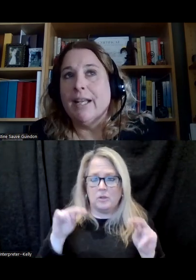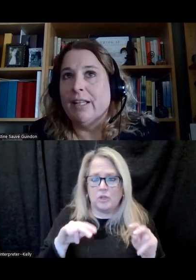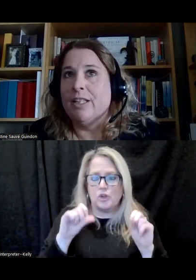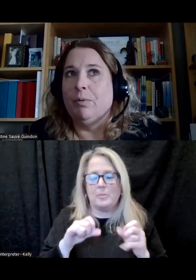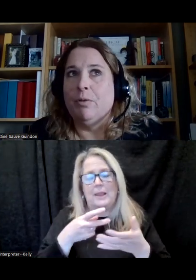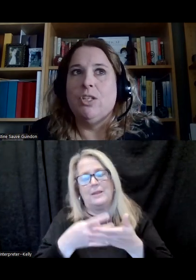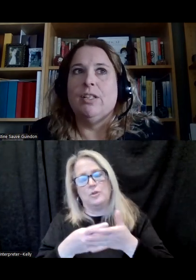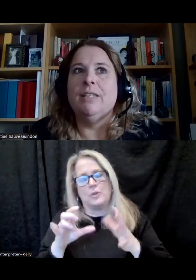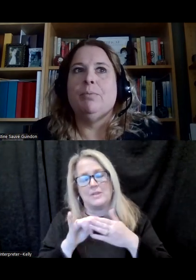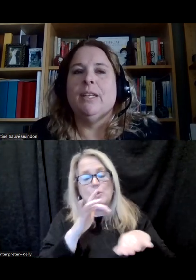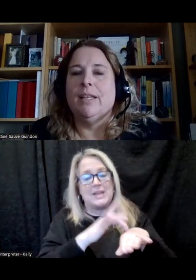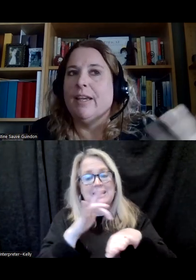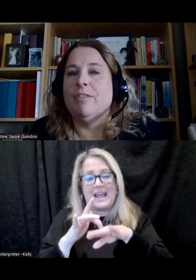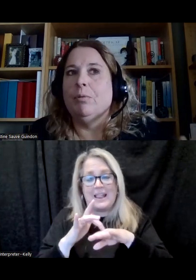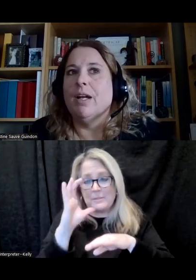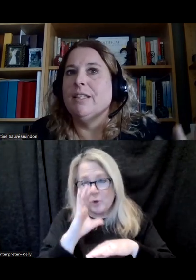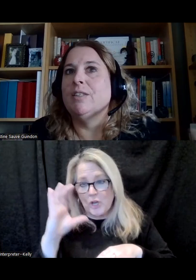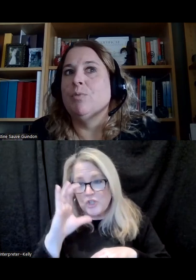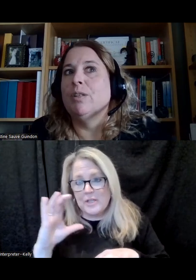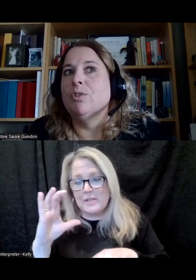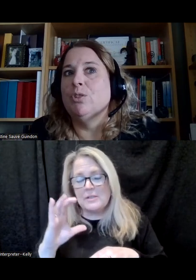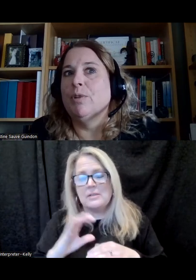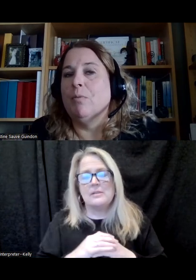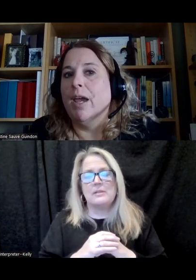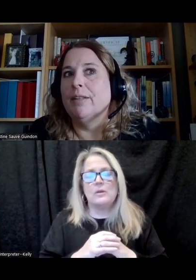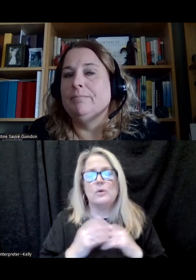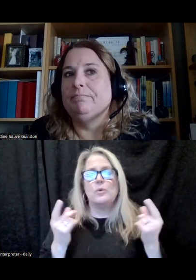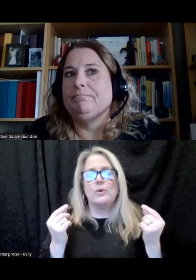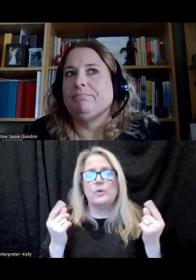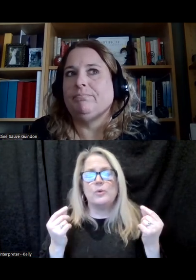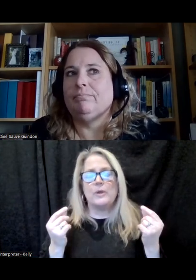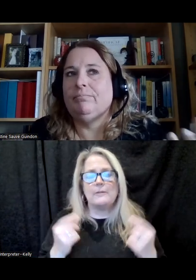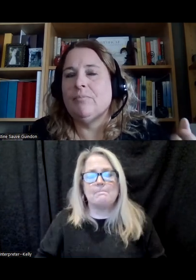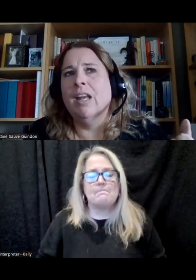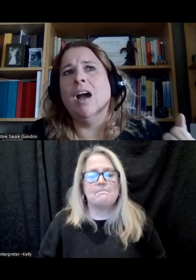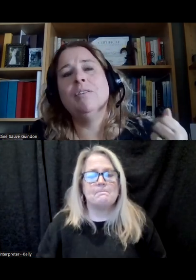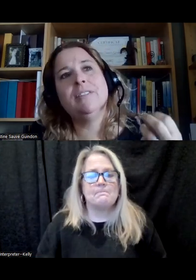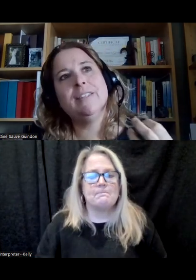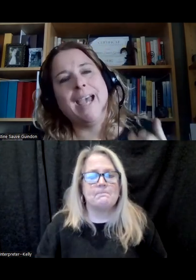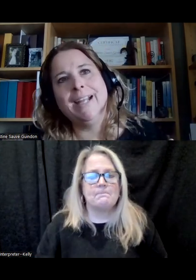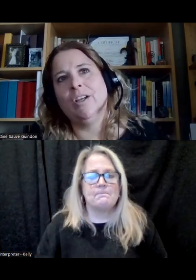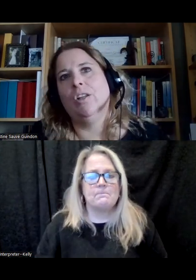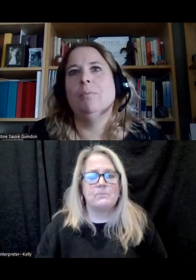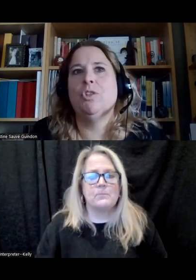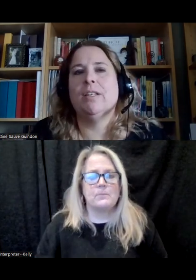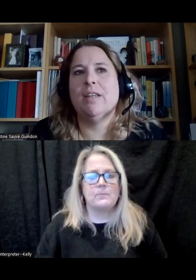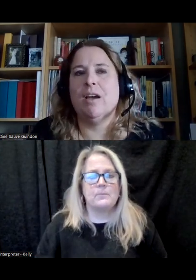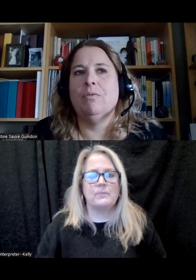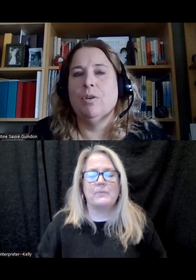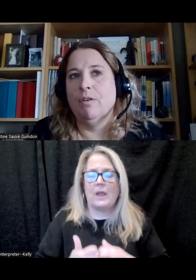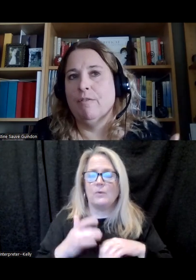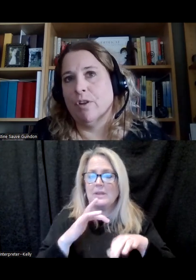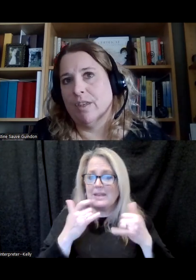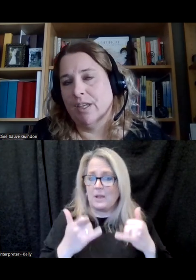So tactile exploration, let's pretend like of the blocks, this is what he was doing, right? And how tactile objects